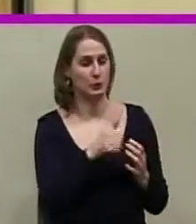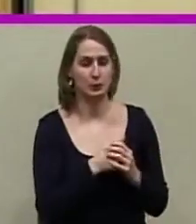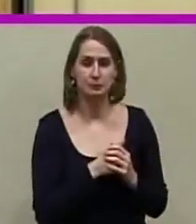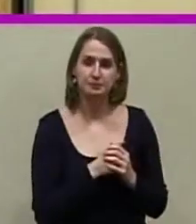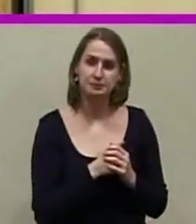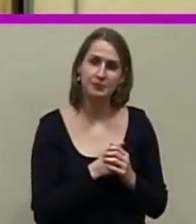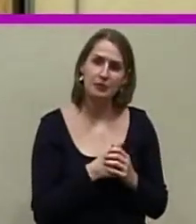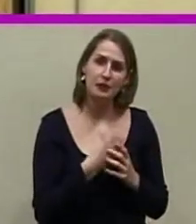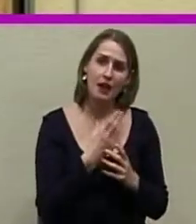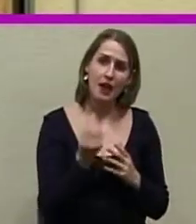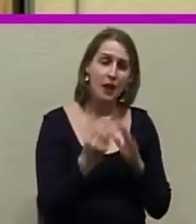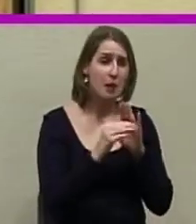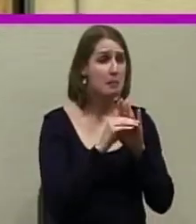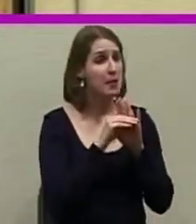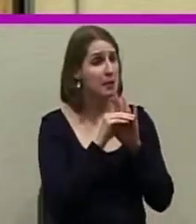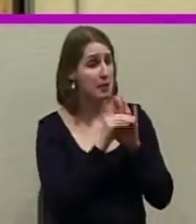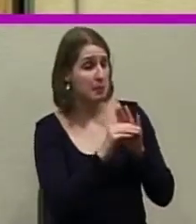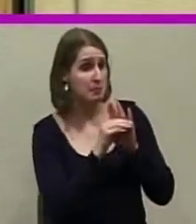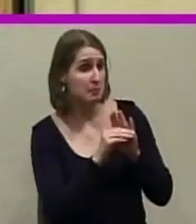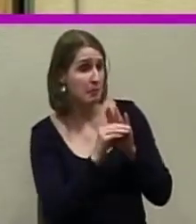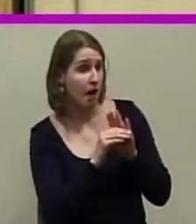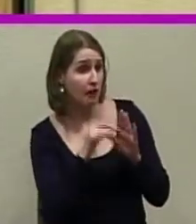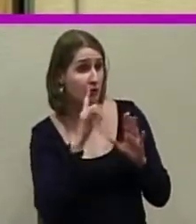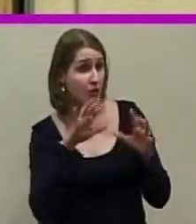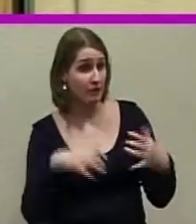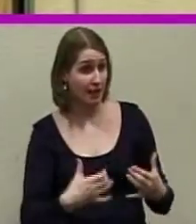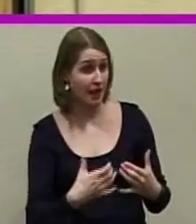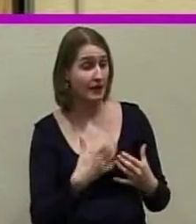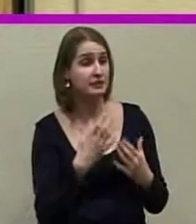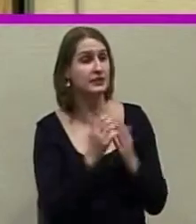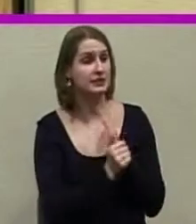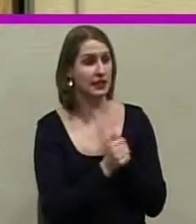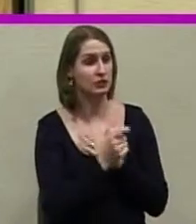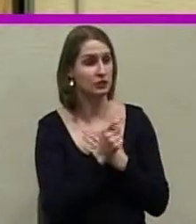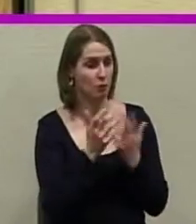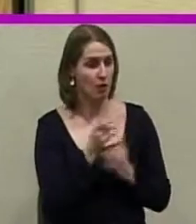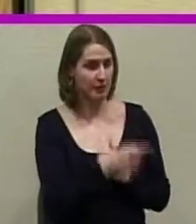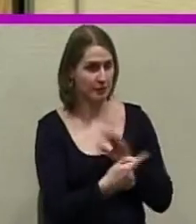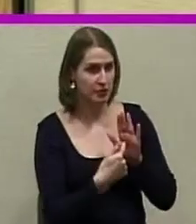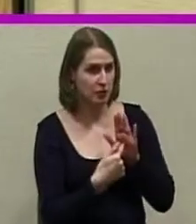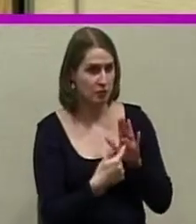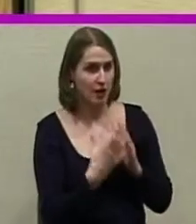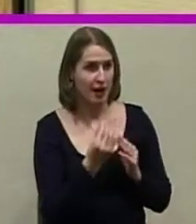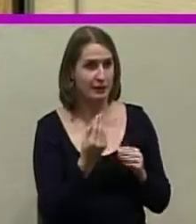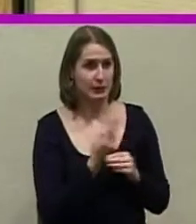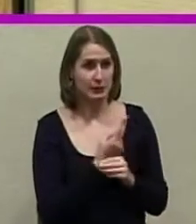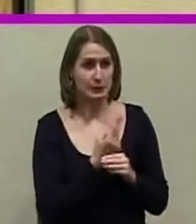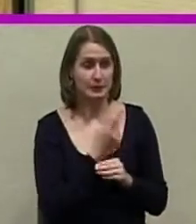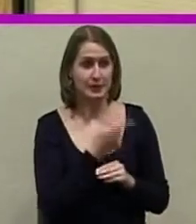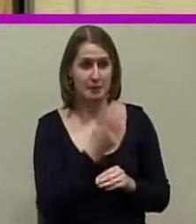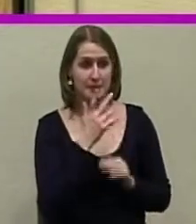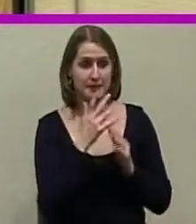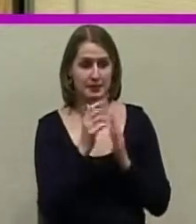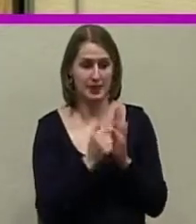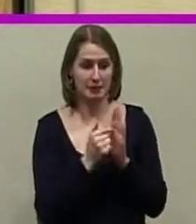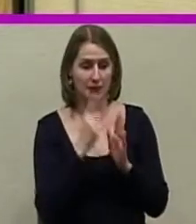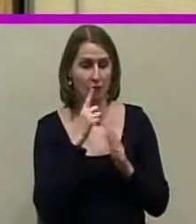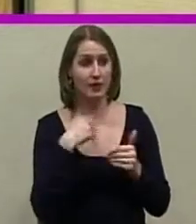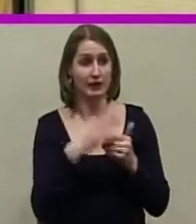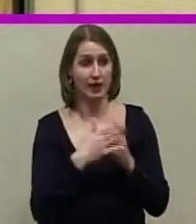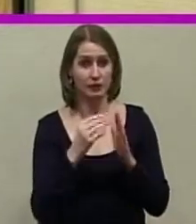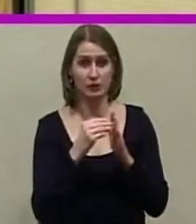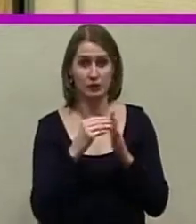social skills you want him to demonstrate, use him for the class example, and then kind of use him as an example for the next student